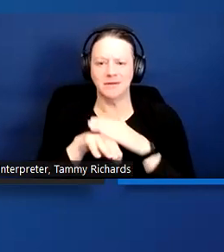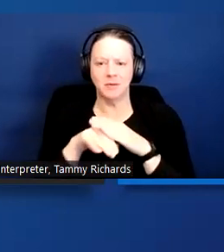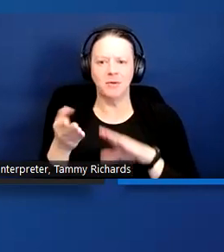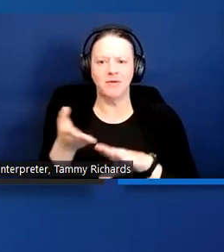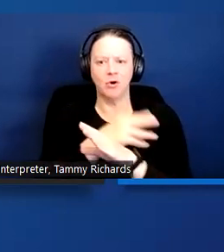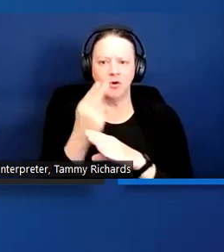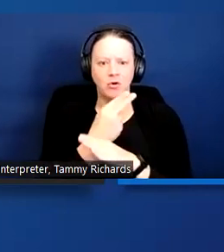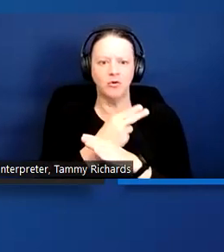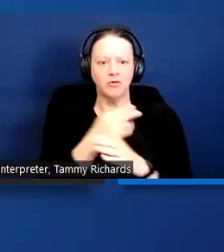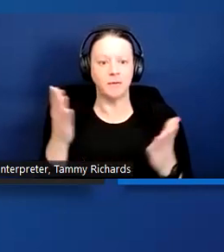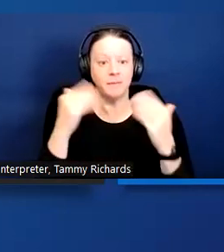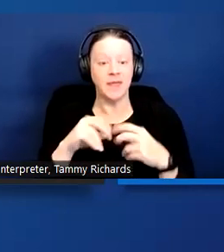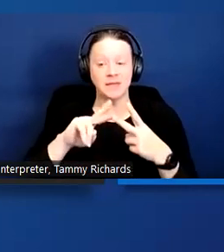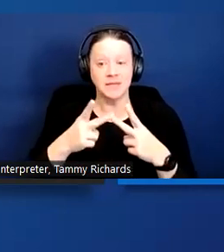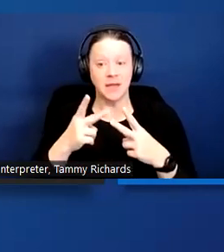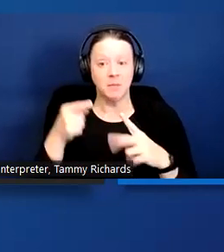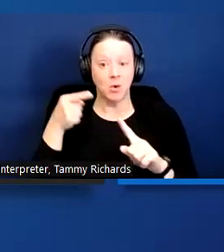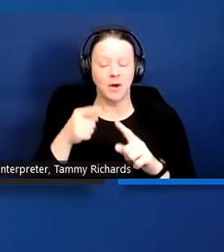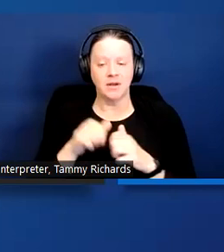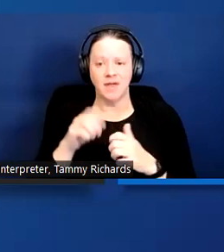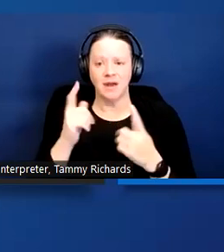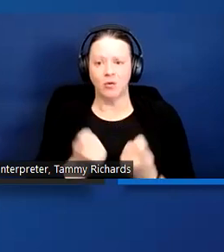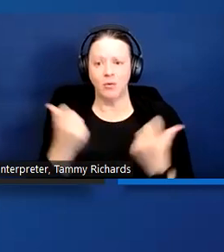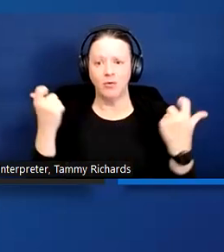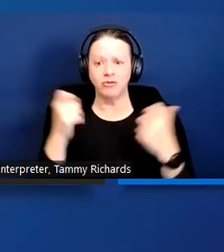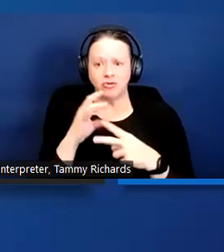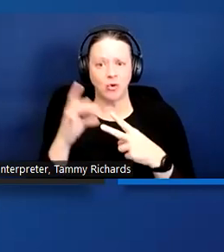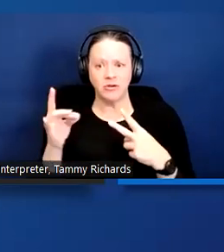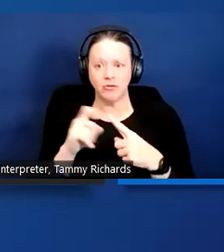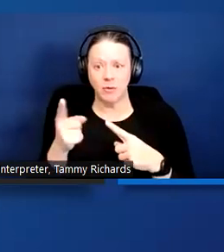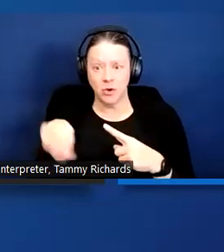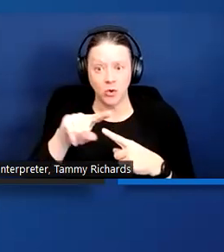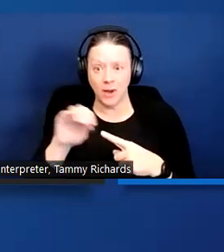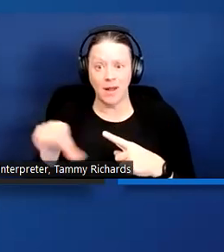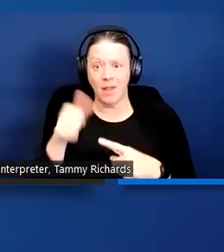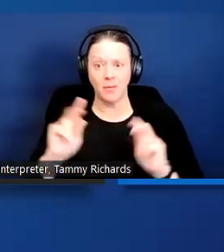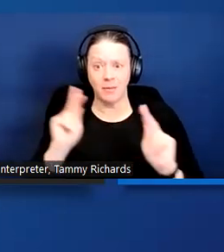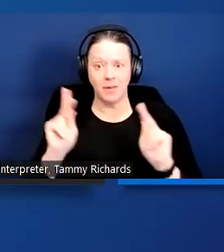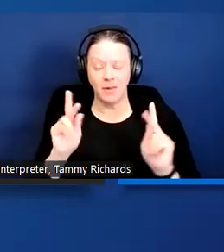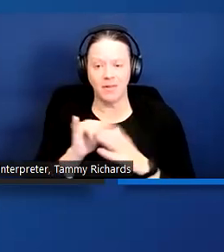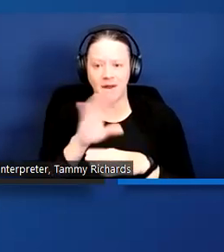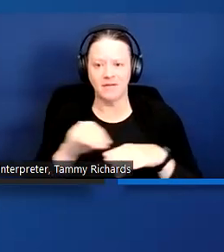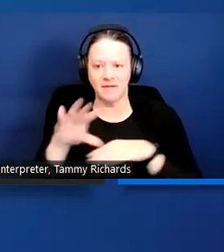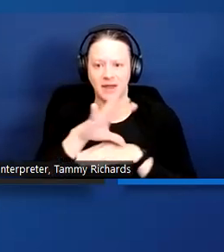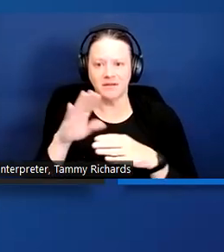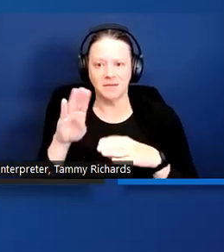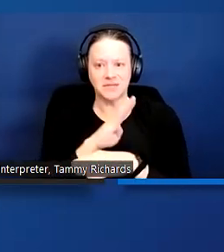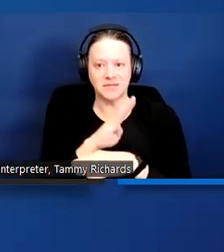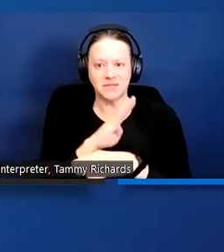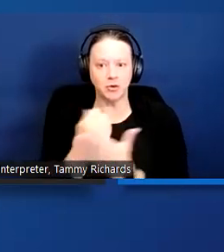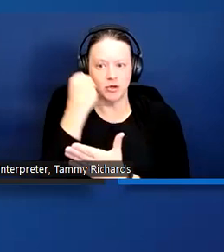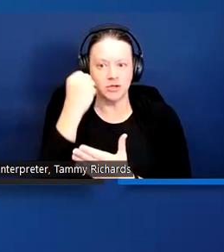removes choice from both you and others, and it affects business opportunities as